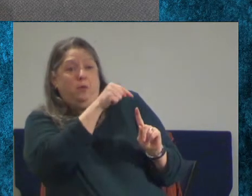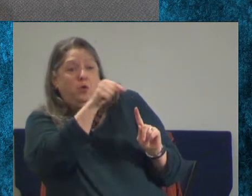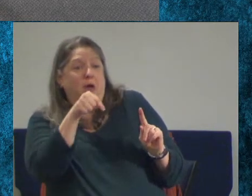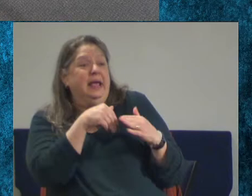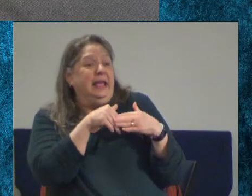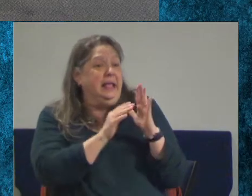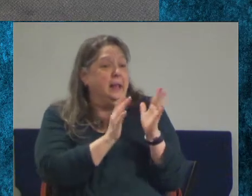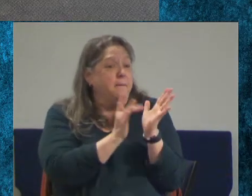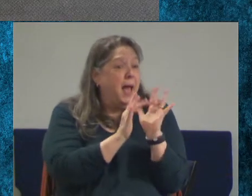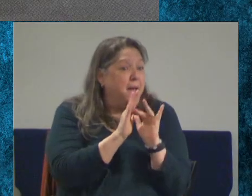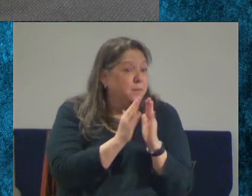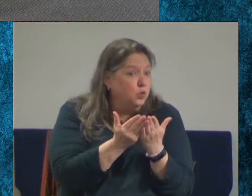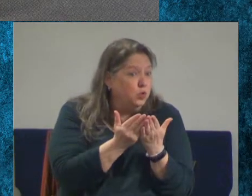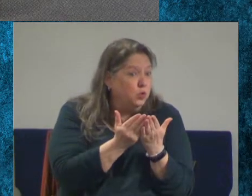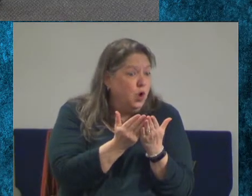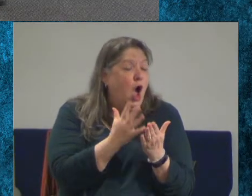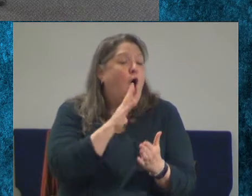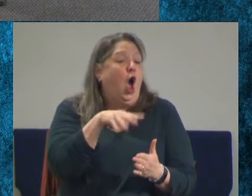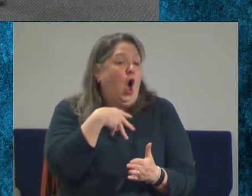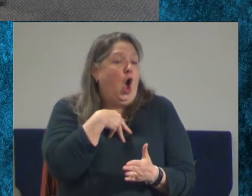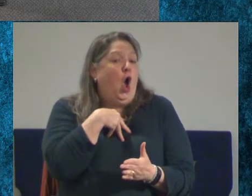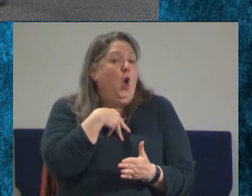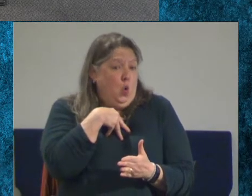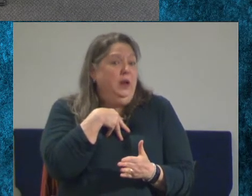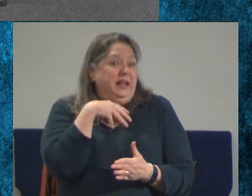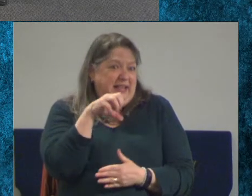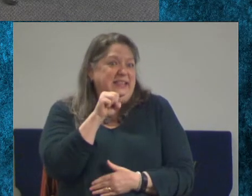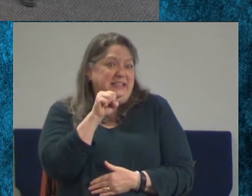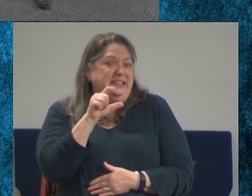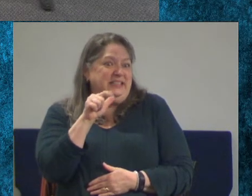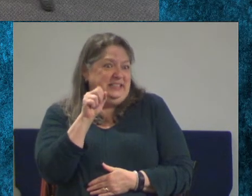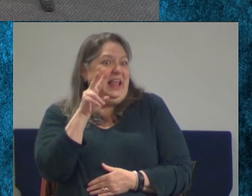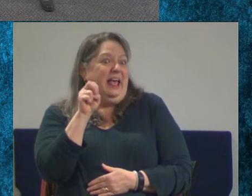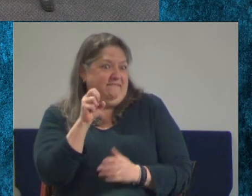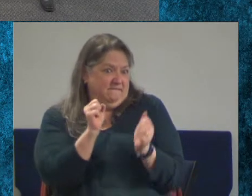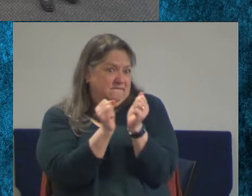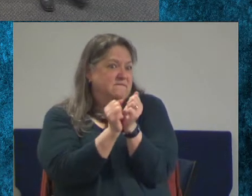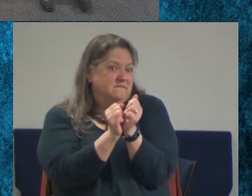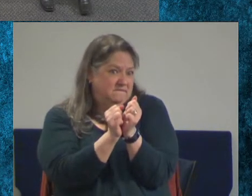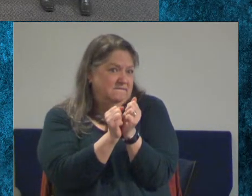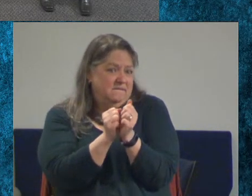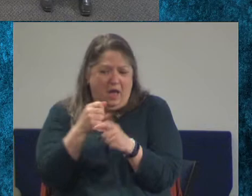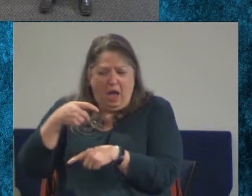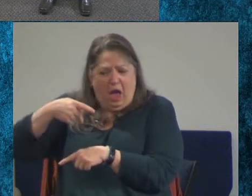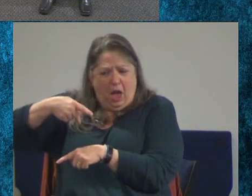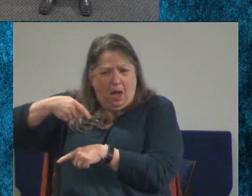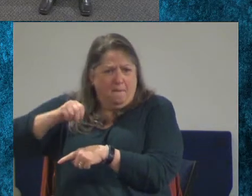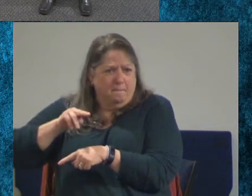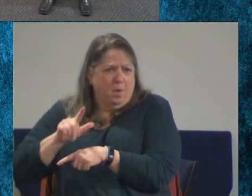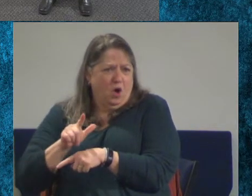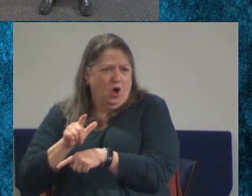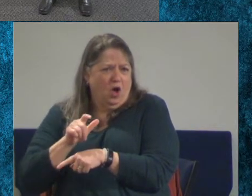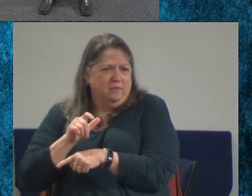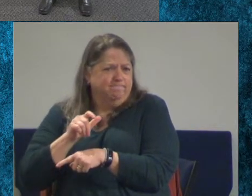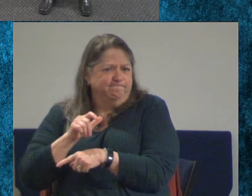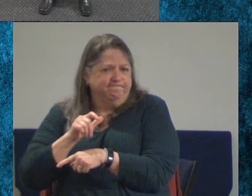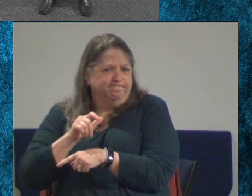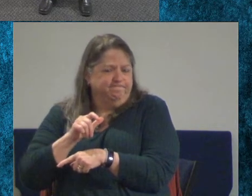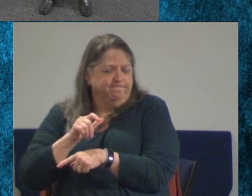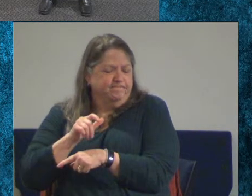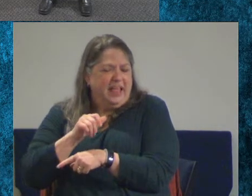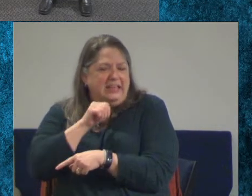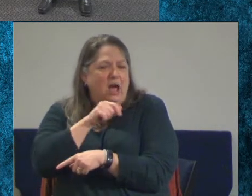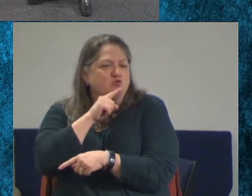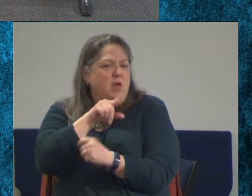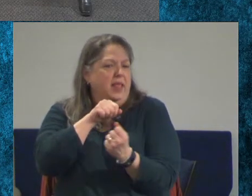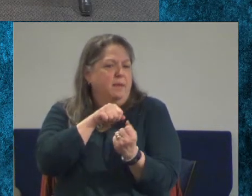the issue of the problems or the evils of slavery. He doesn't condemn it. He doesn't condone it. He